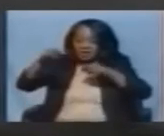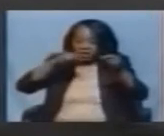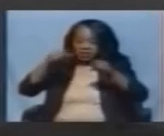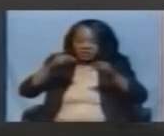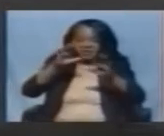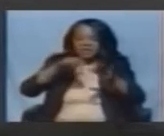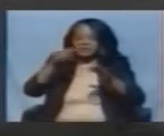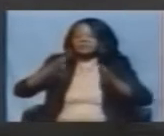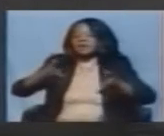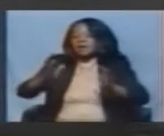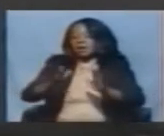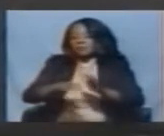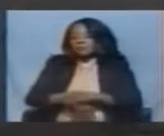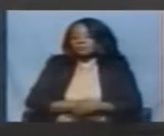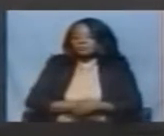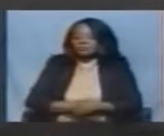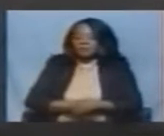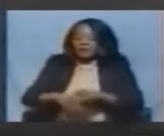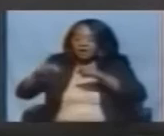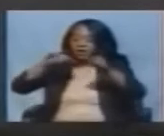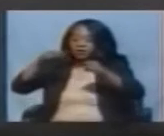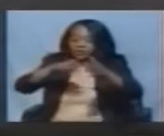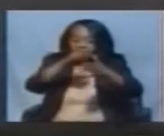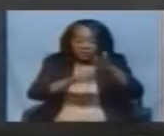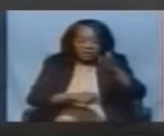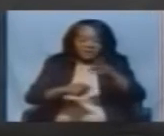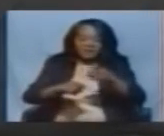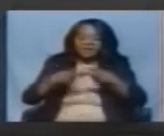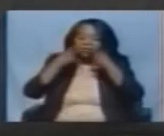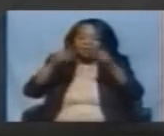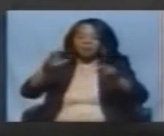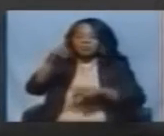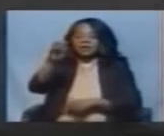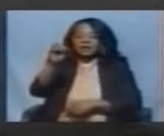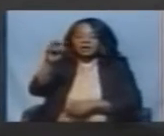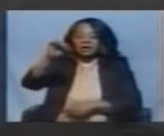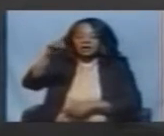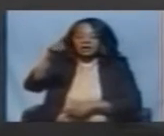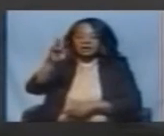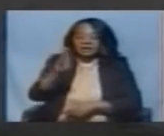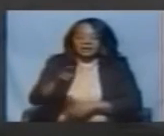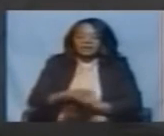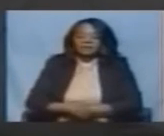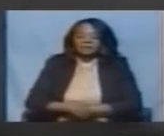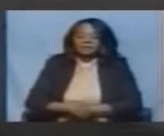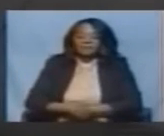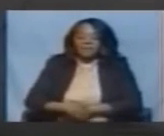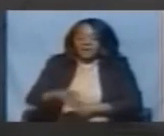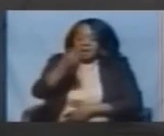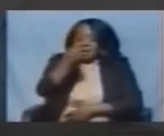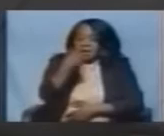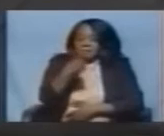public tender. You can't negotiate a price in public tender. The understanding, Grevazio, is that you are